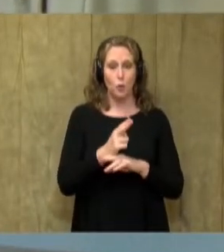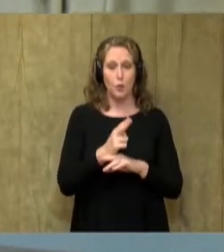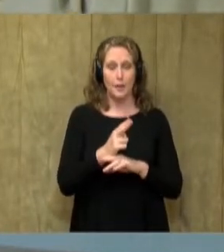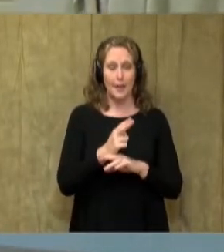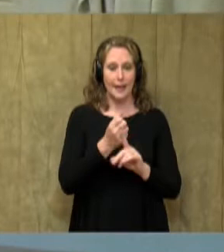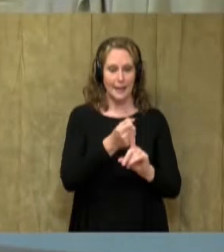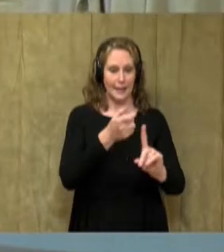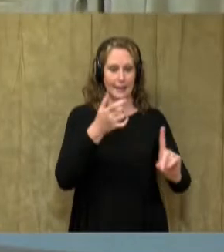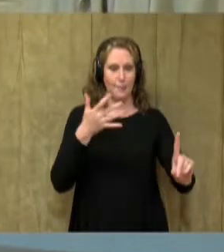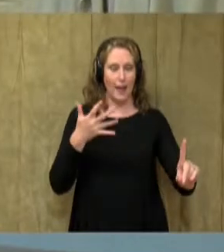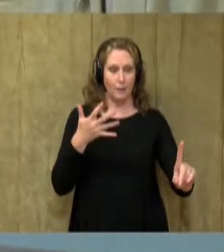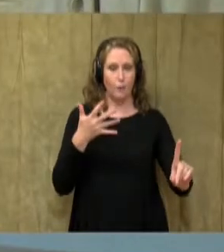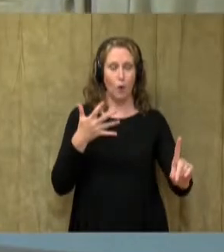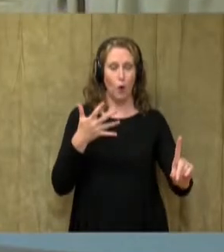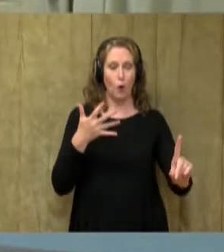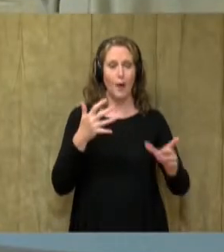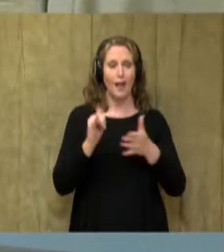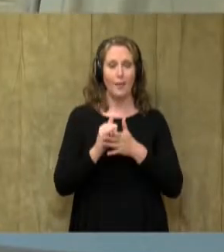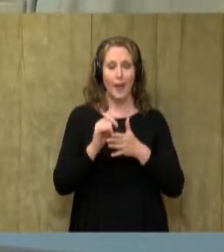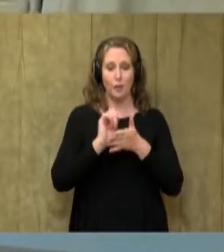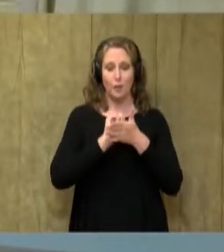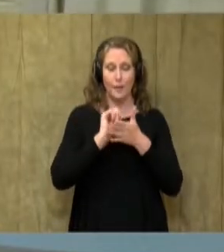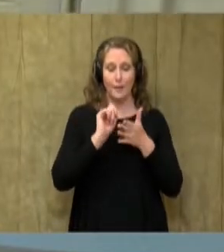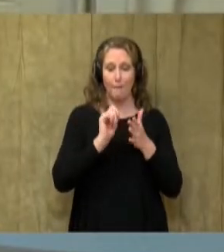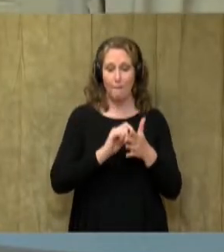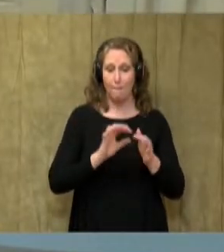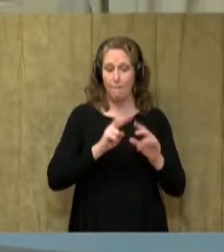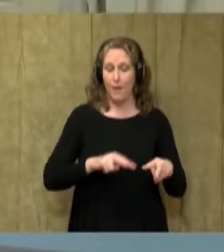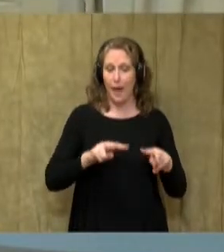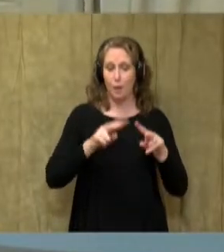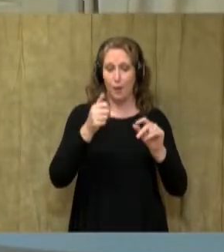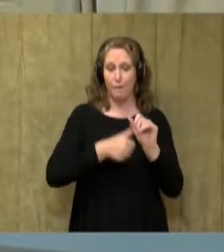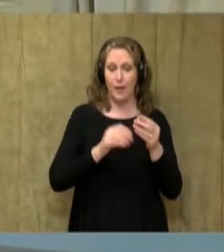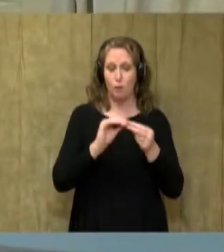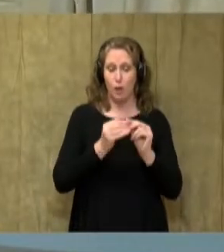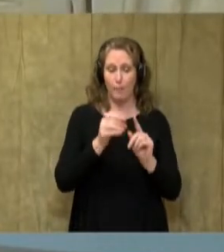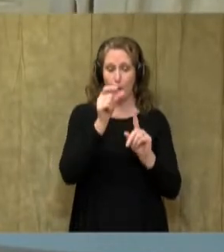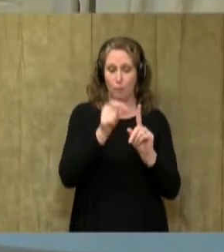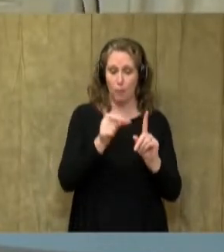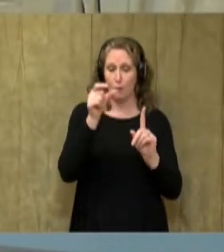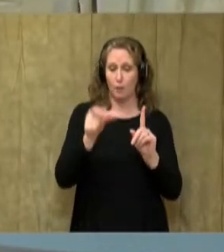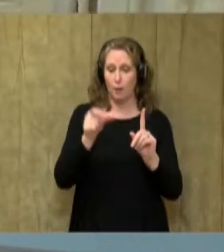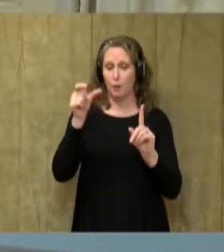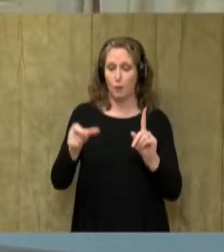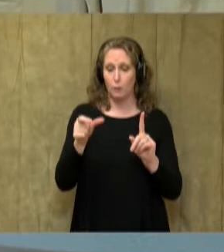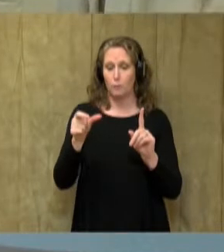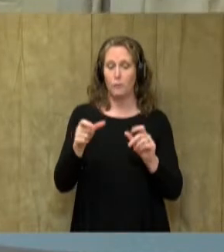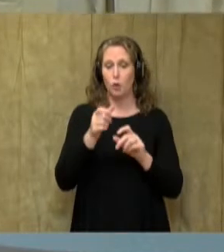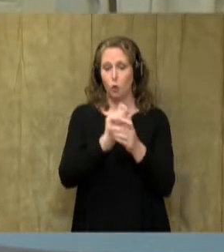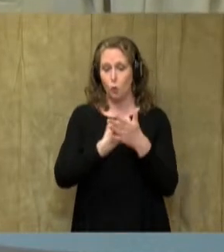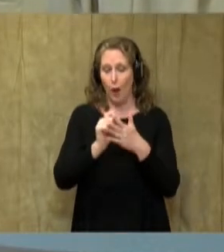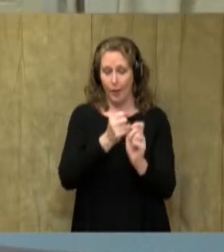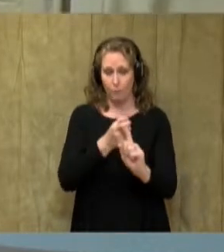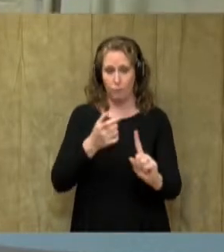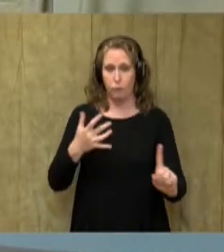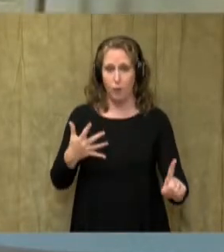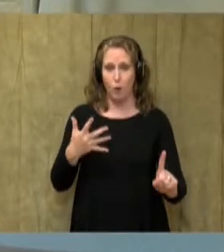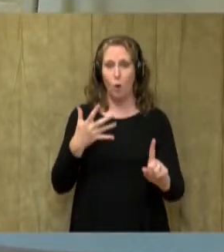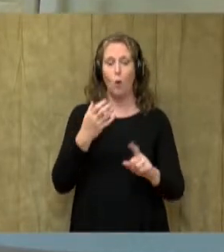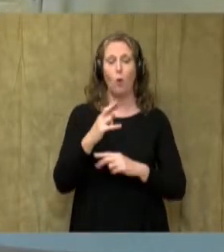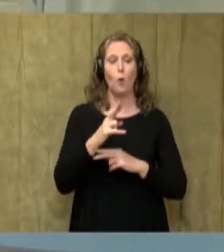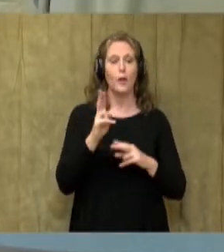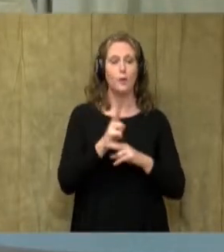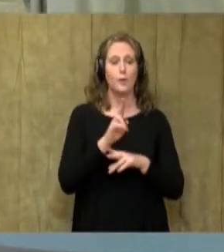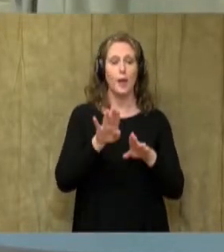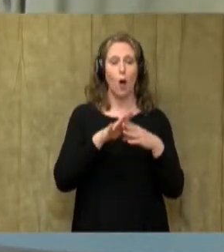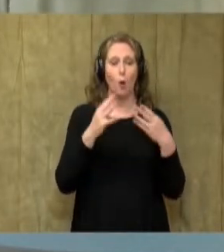or expanded form, which is where we write out the values of the numbers, or we can use the open number line.